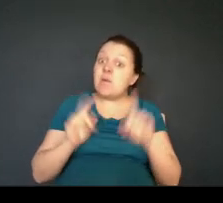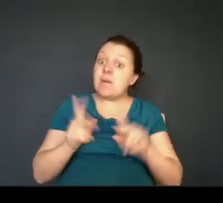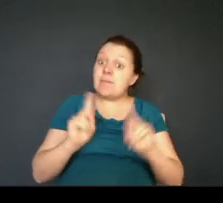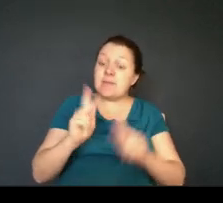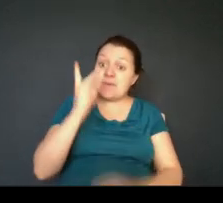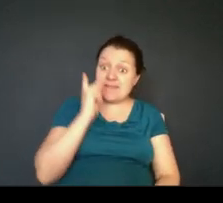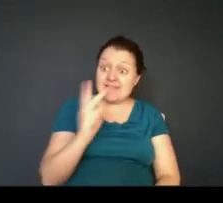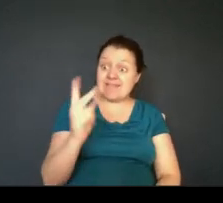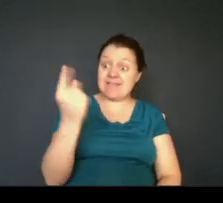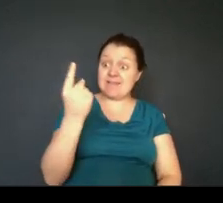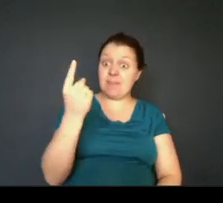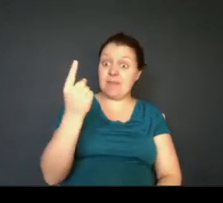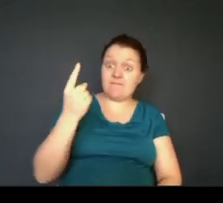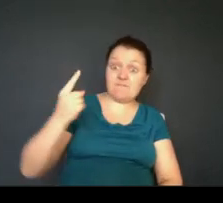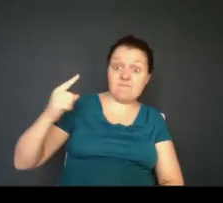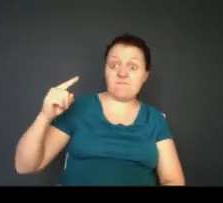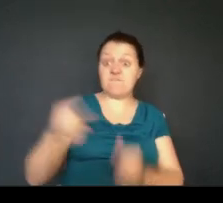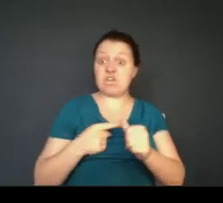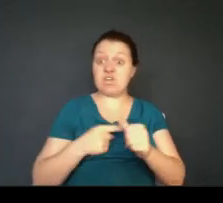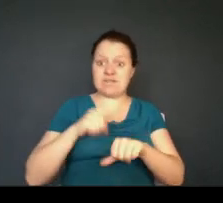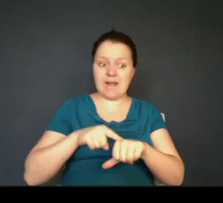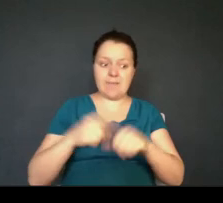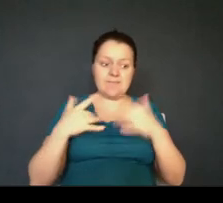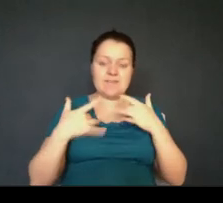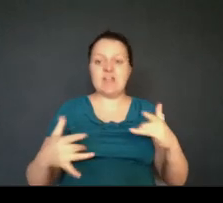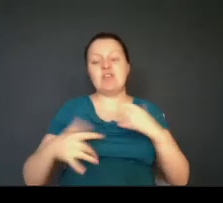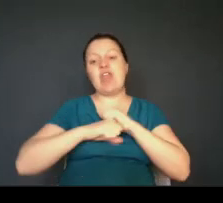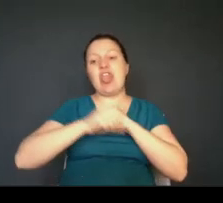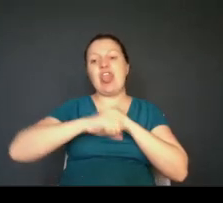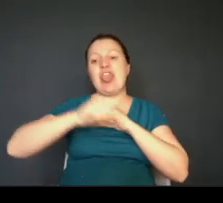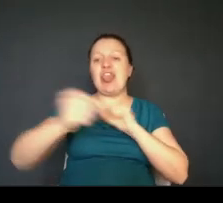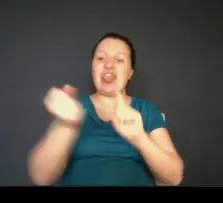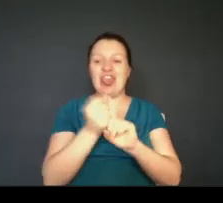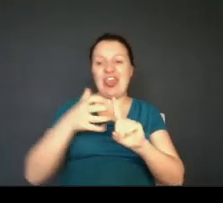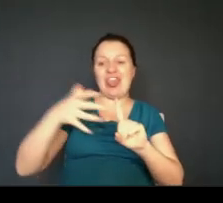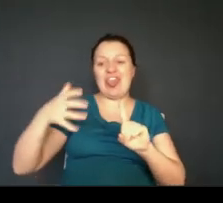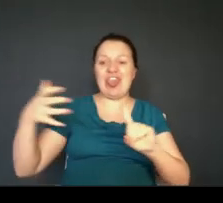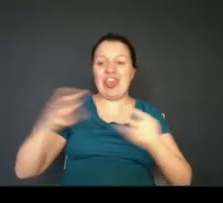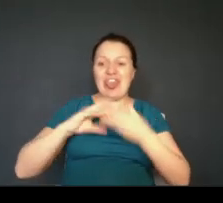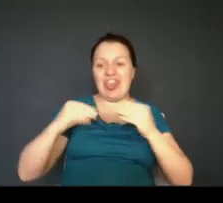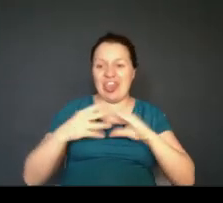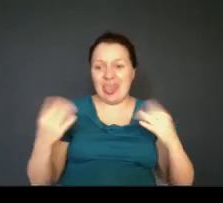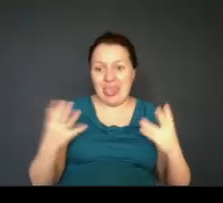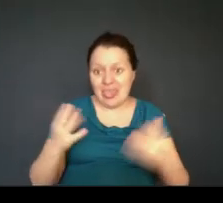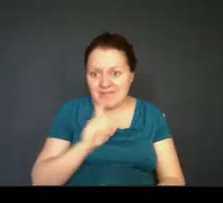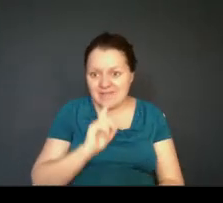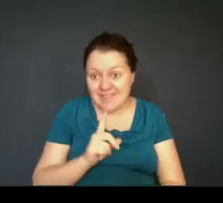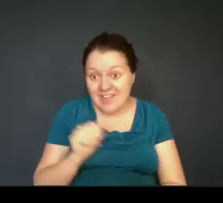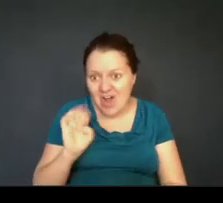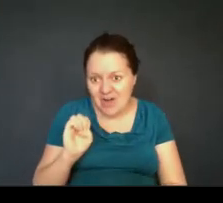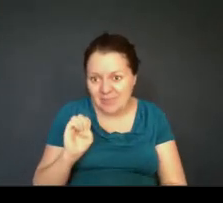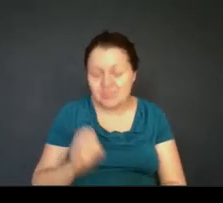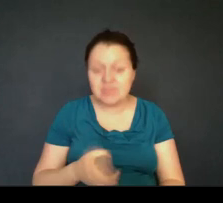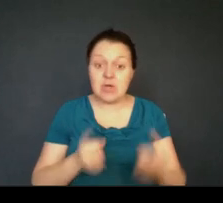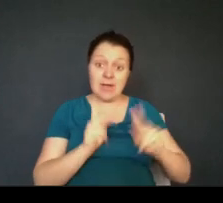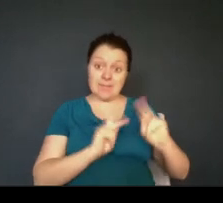first time, they tend to exaggerate what they really are. And so whenever people were creating these maps, they would say,